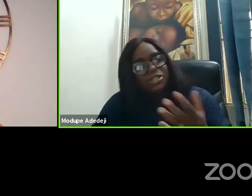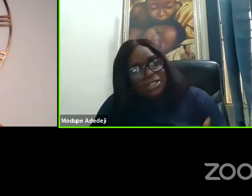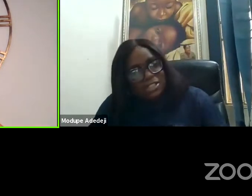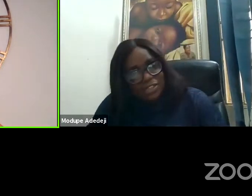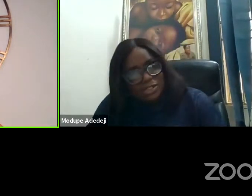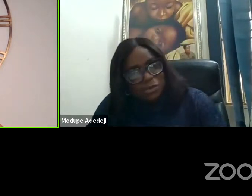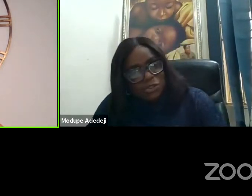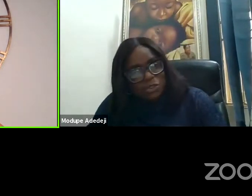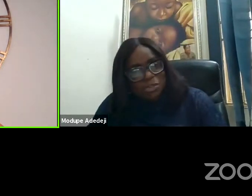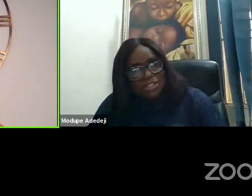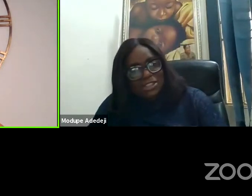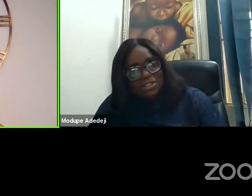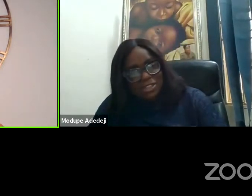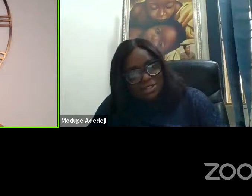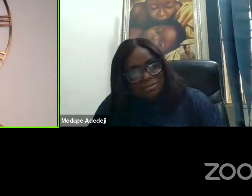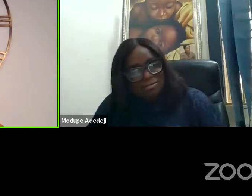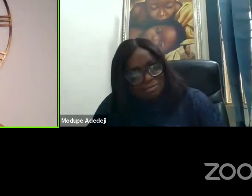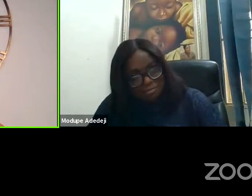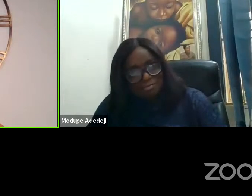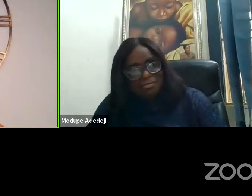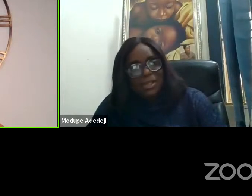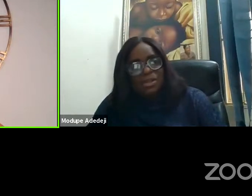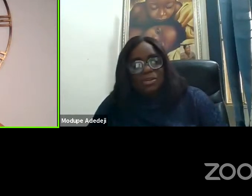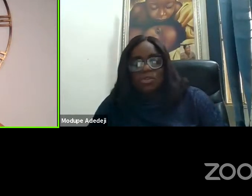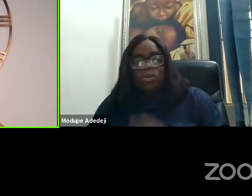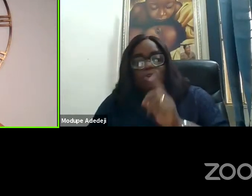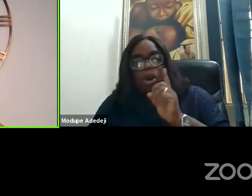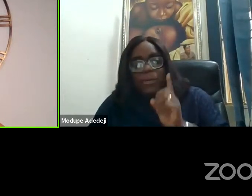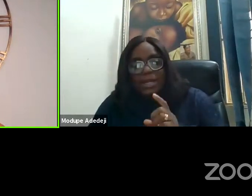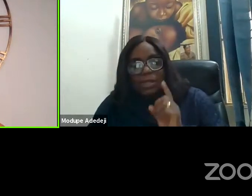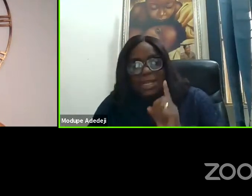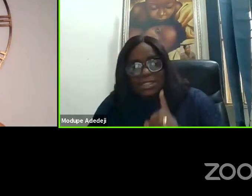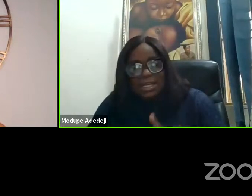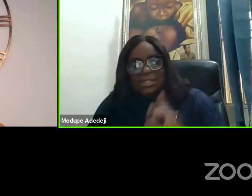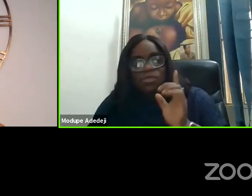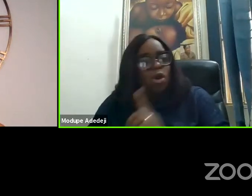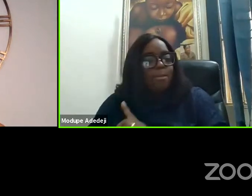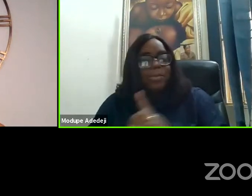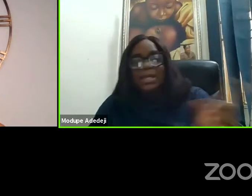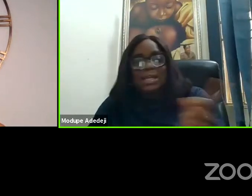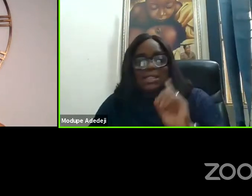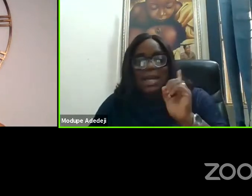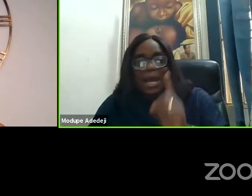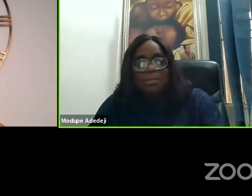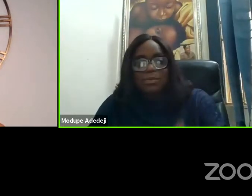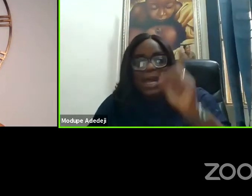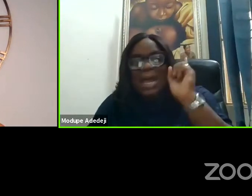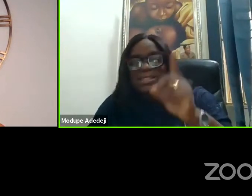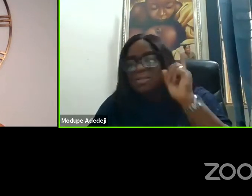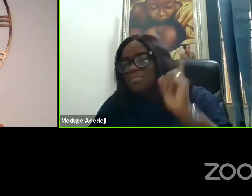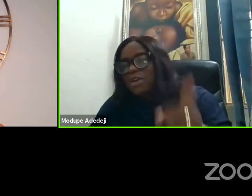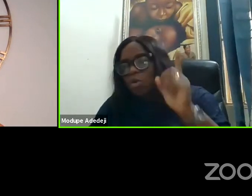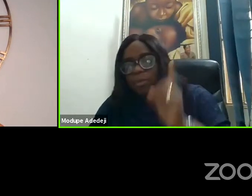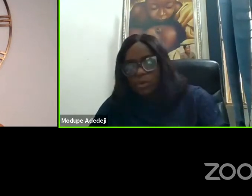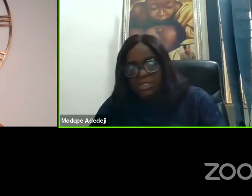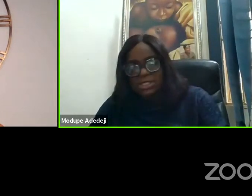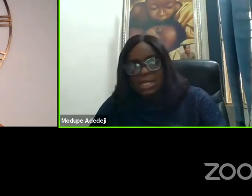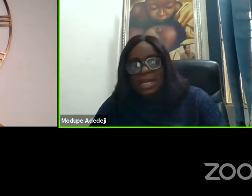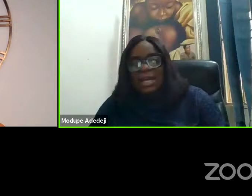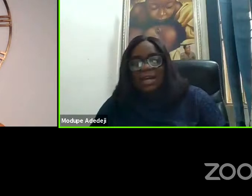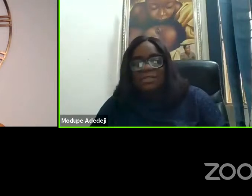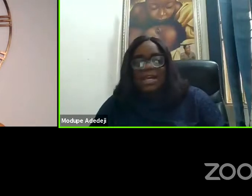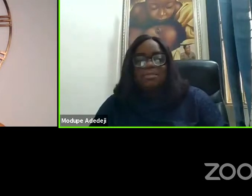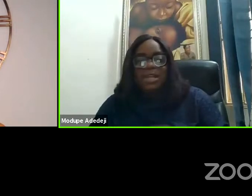we shouldn't be deceived. Okay, so what I said is no pregnancy can happen at